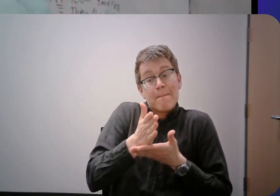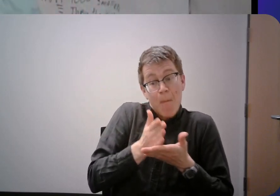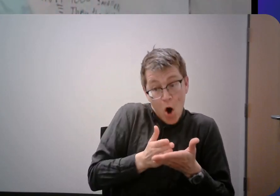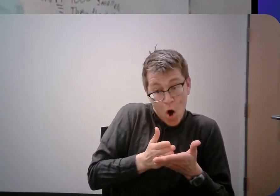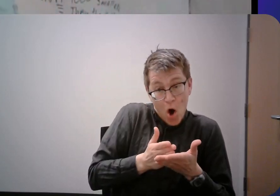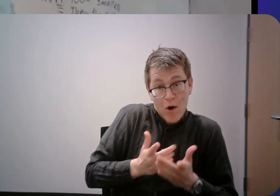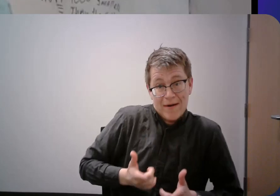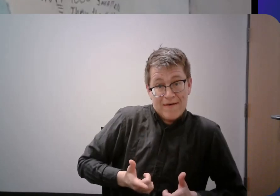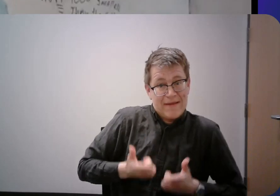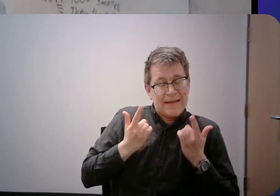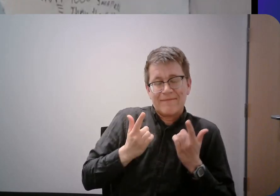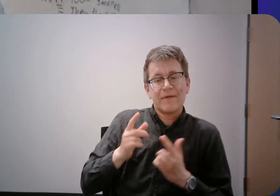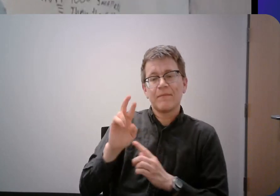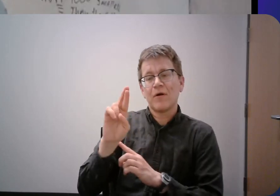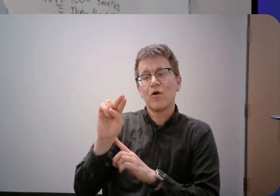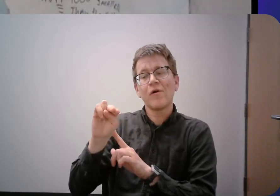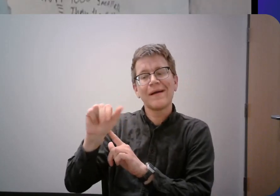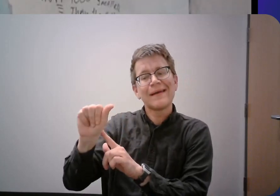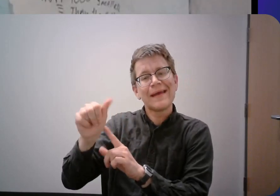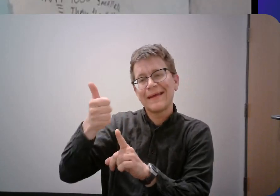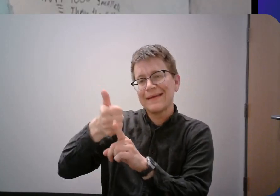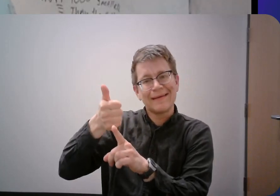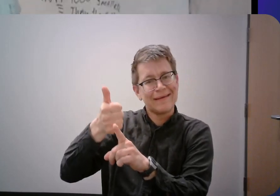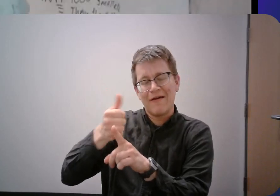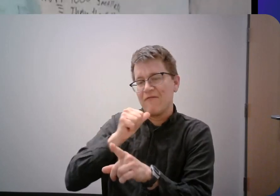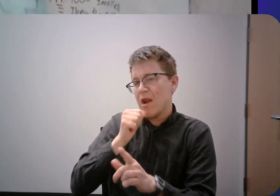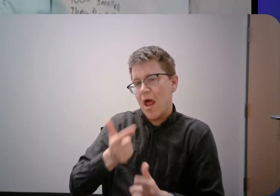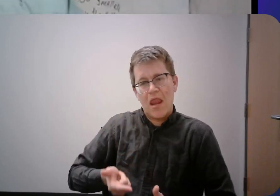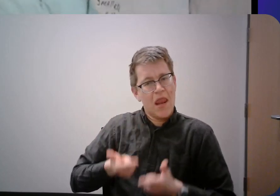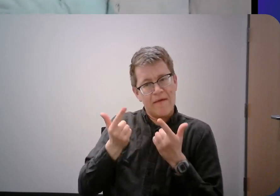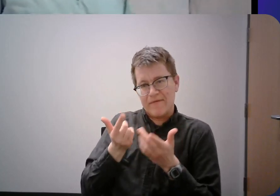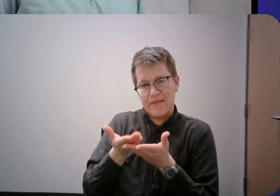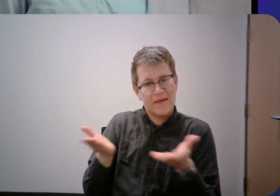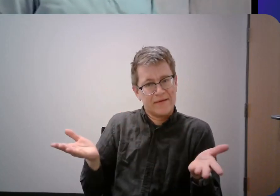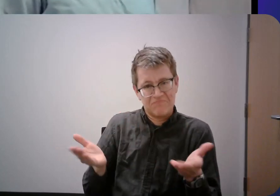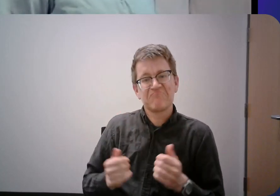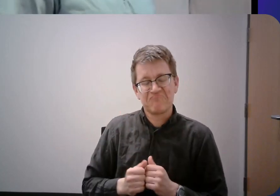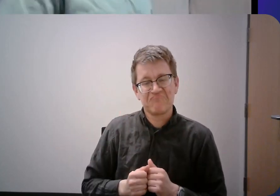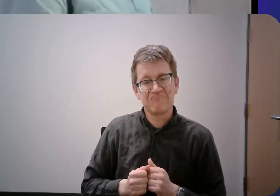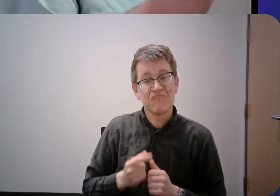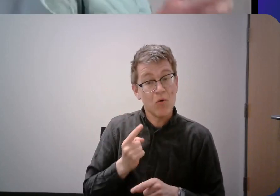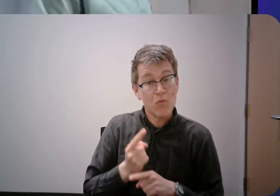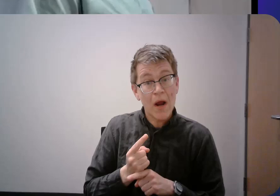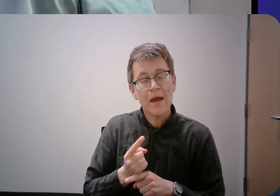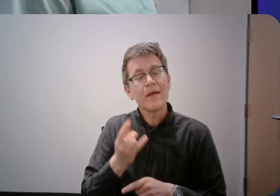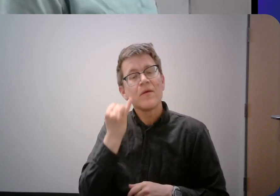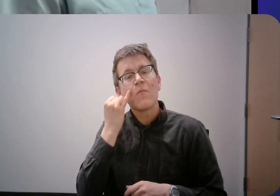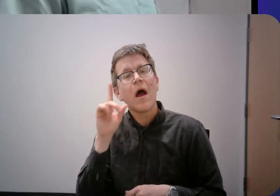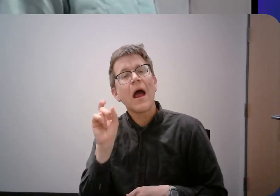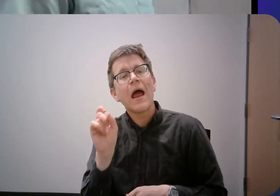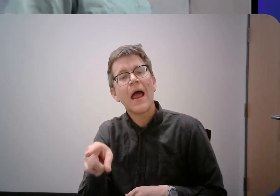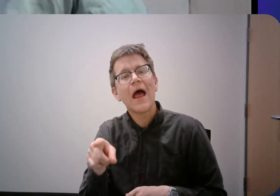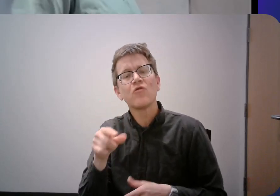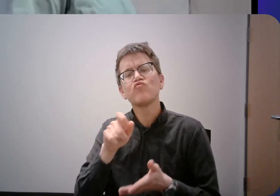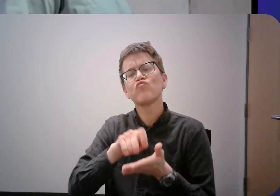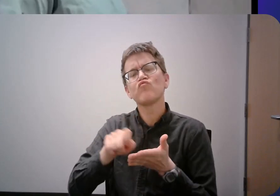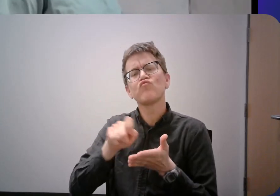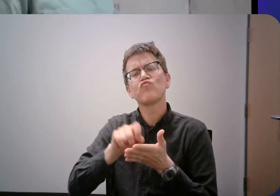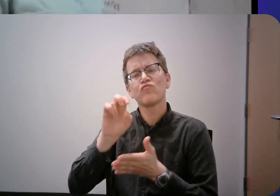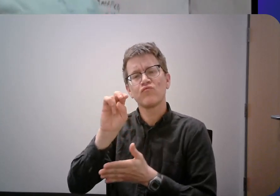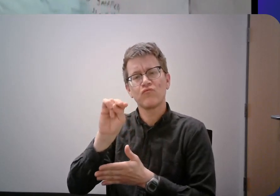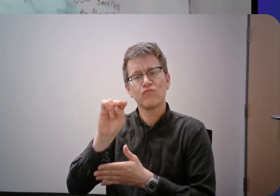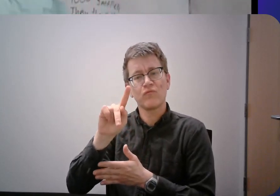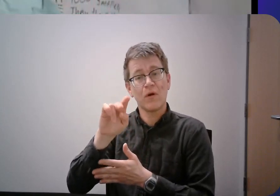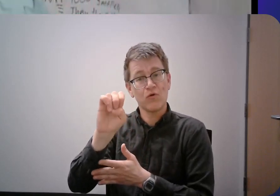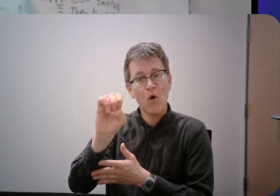Right? It's like if I ask you to write me a note, or I write you a note. Let's say little kids, when they're in school, they